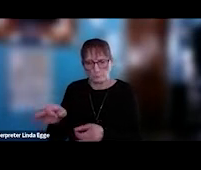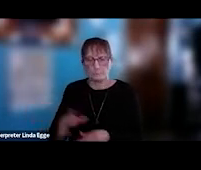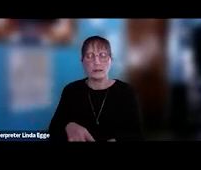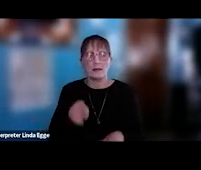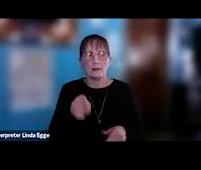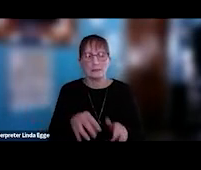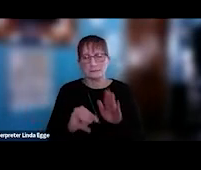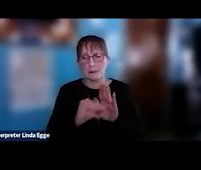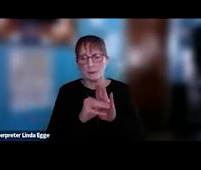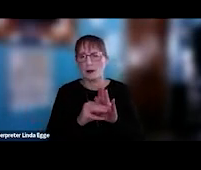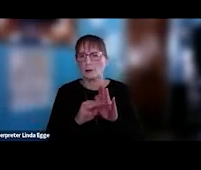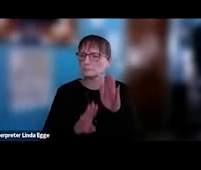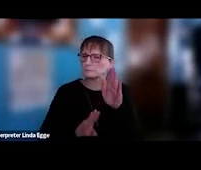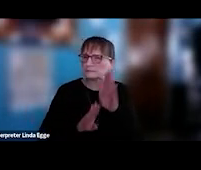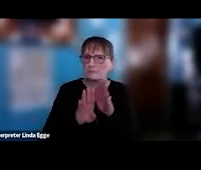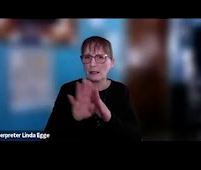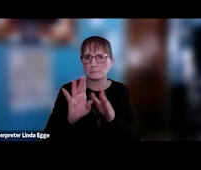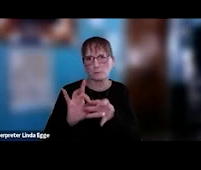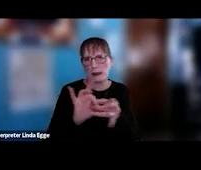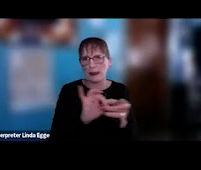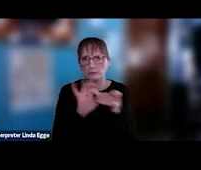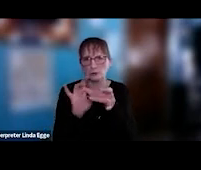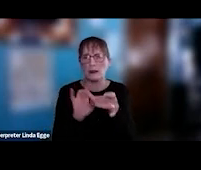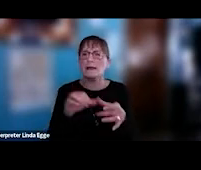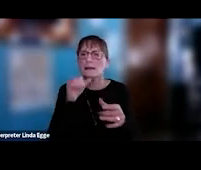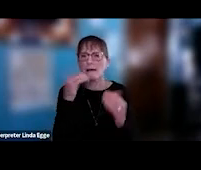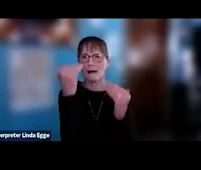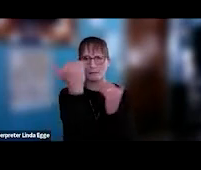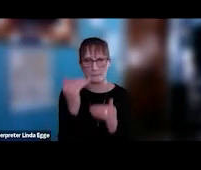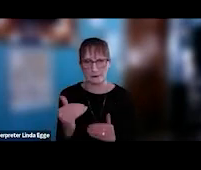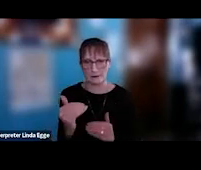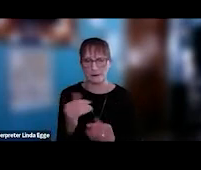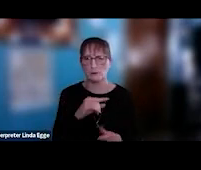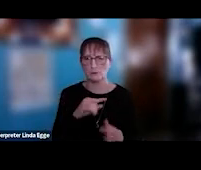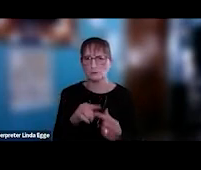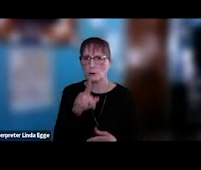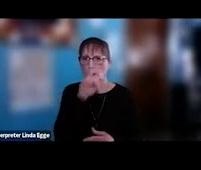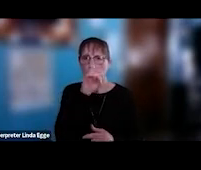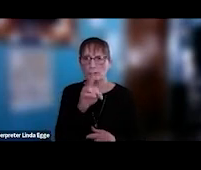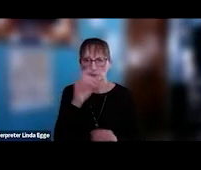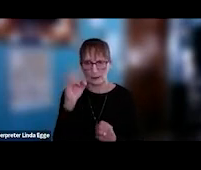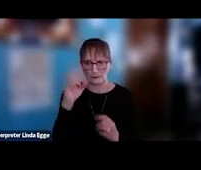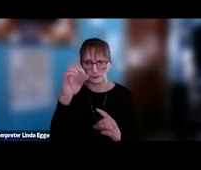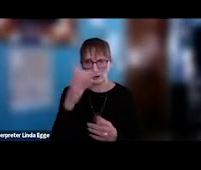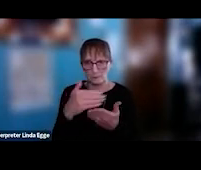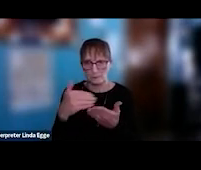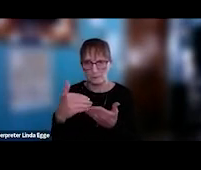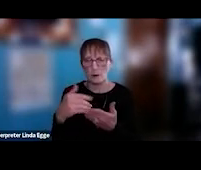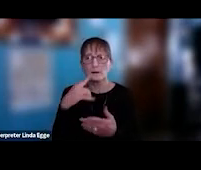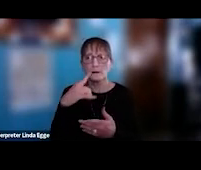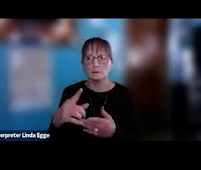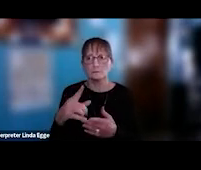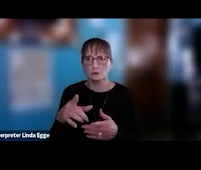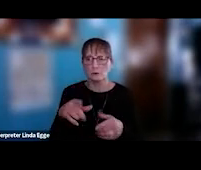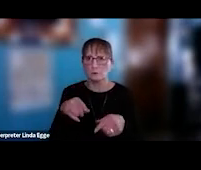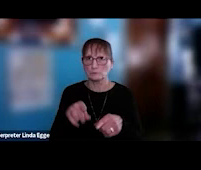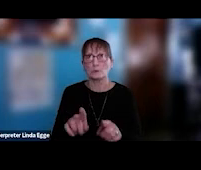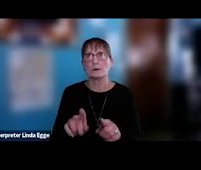builds relationships. So it's not limited at all to the actual education during the